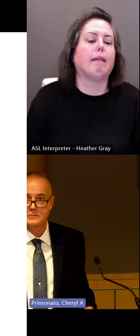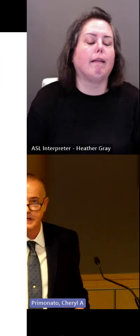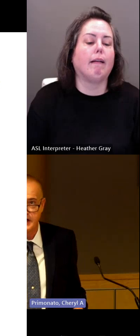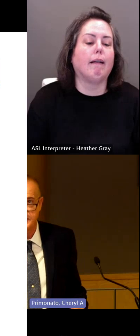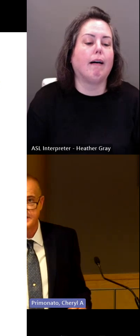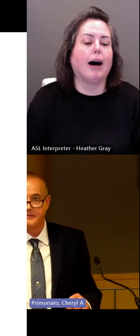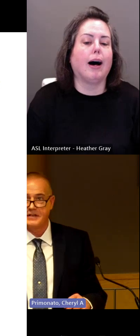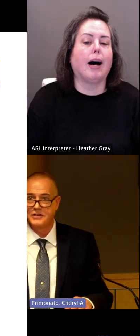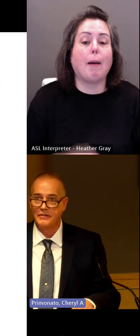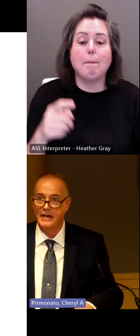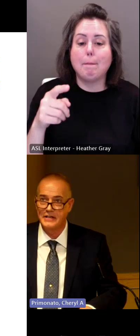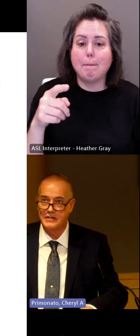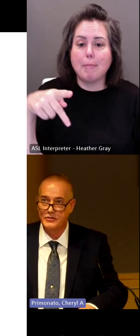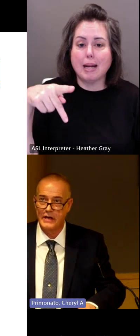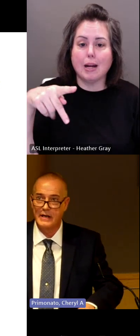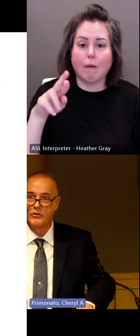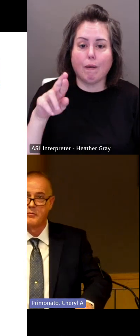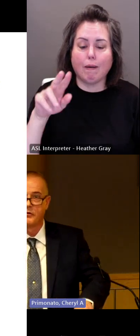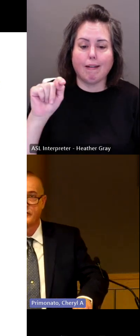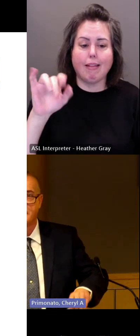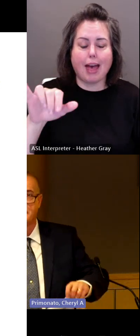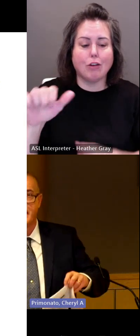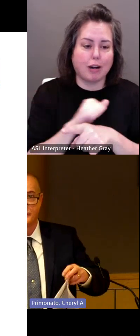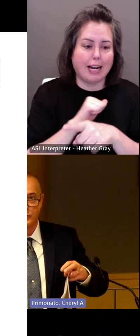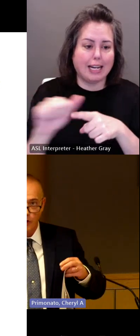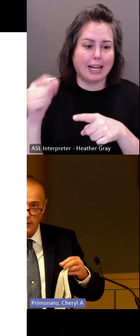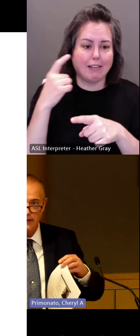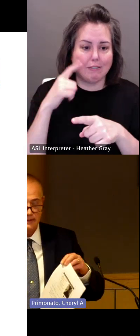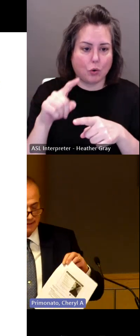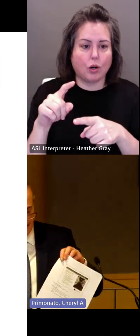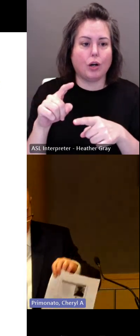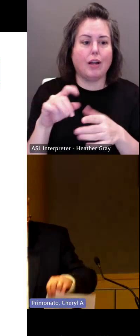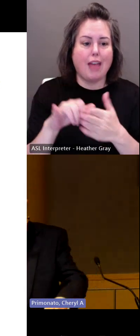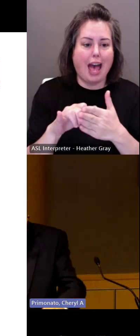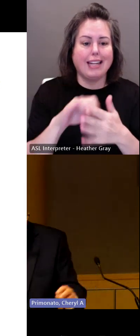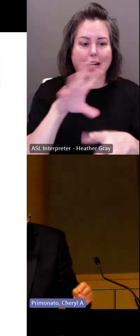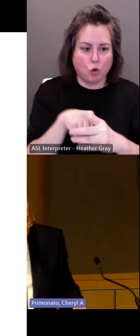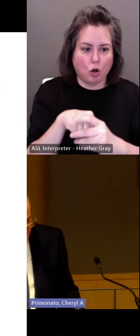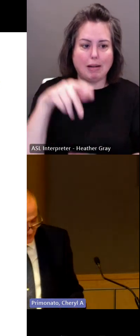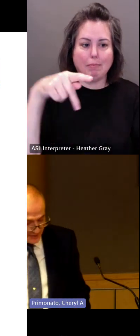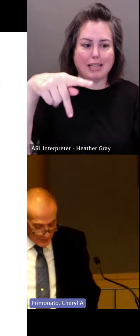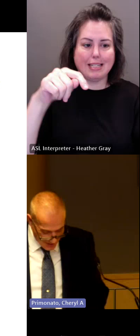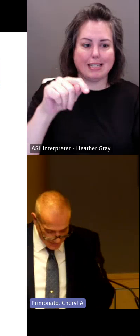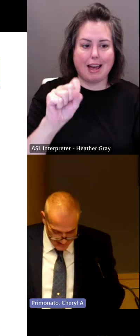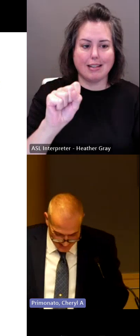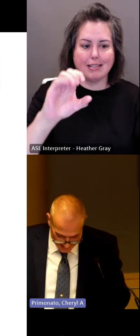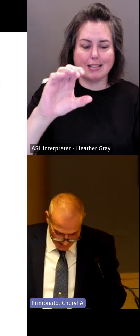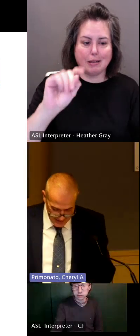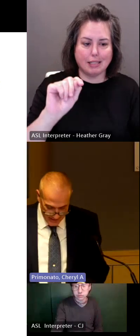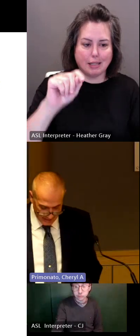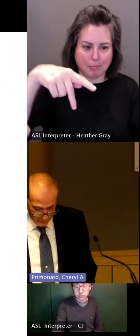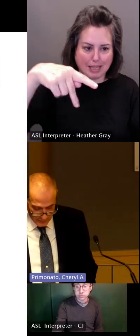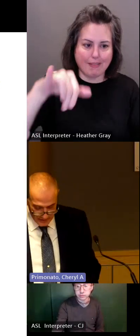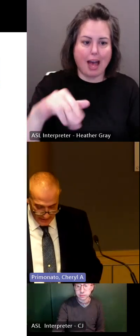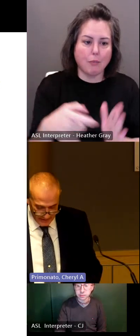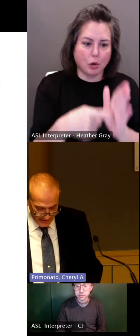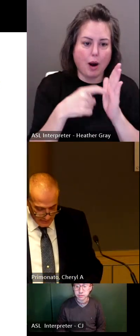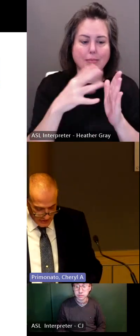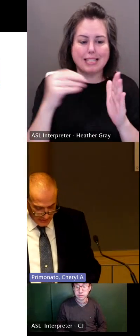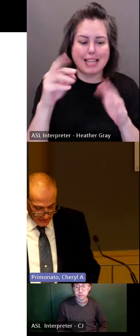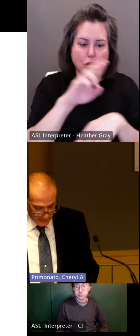Public transportation safety certification training program enrollment and recertification requirements. That's a